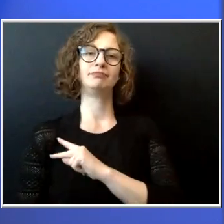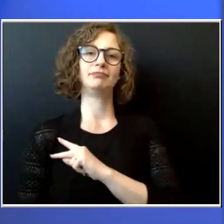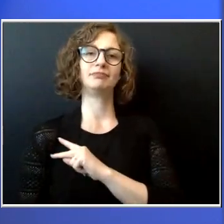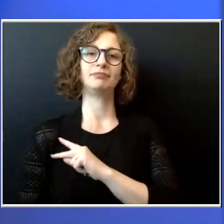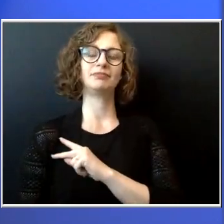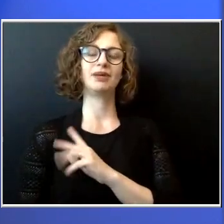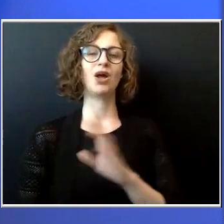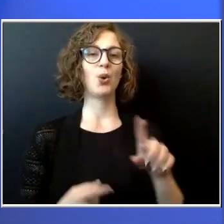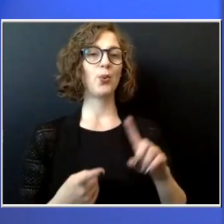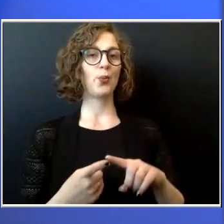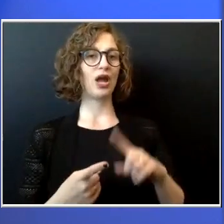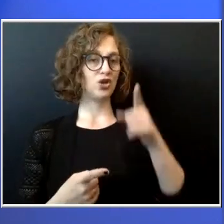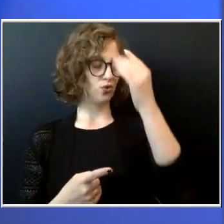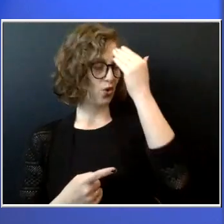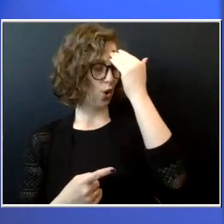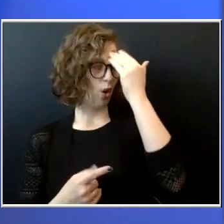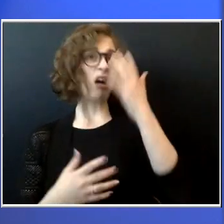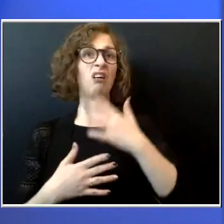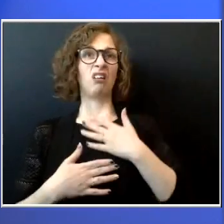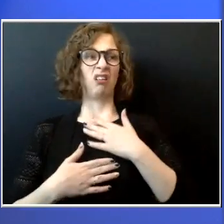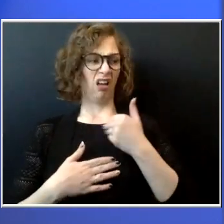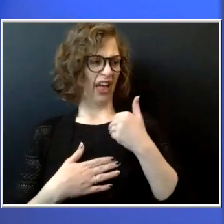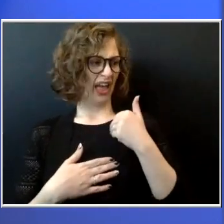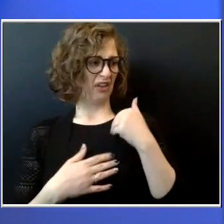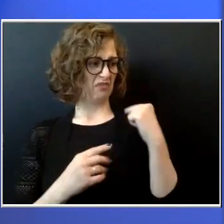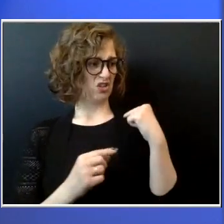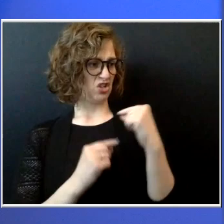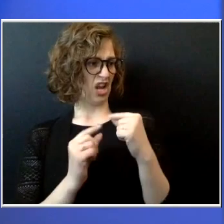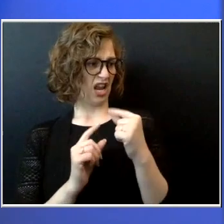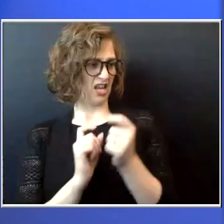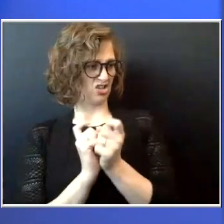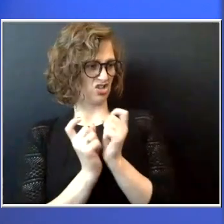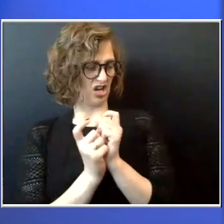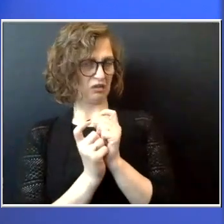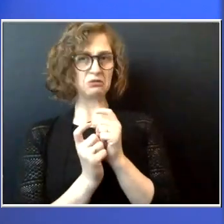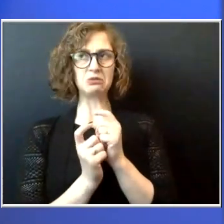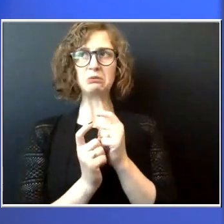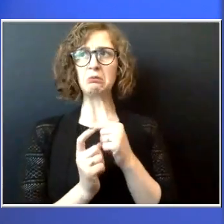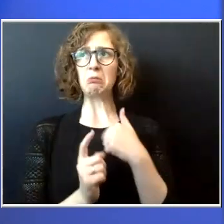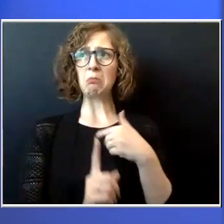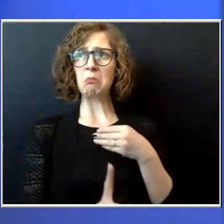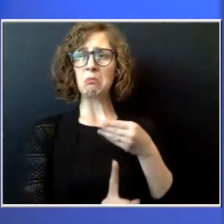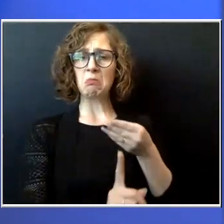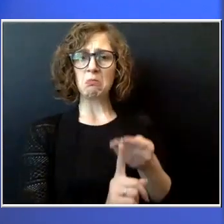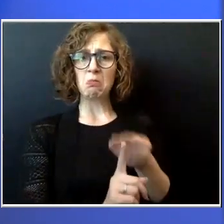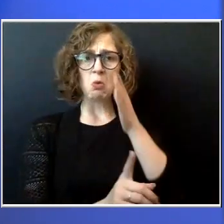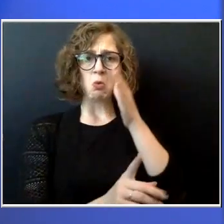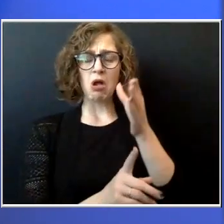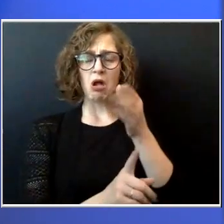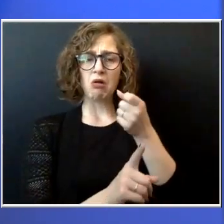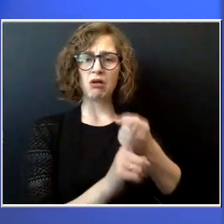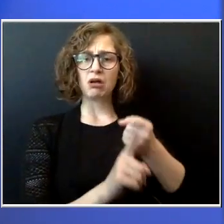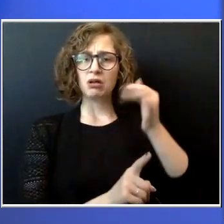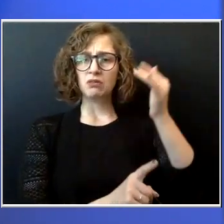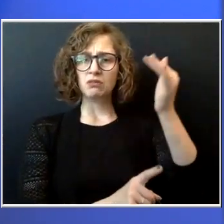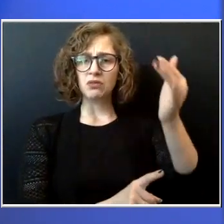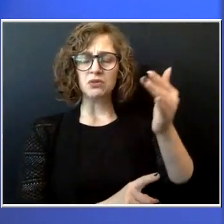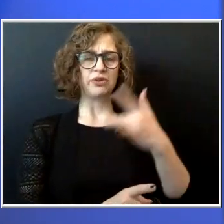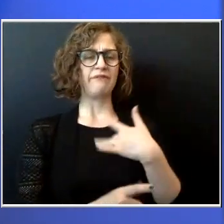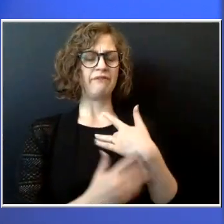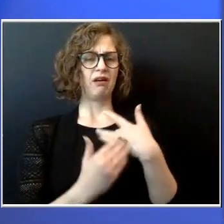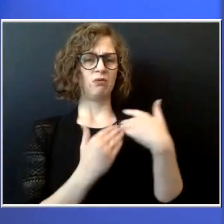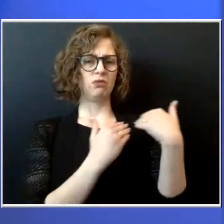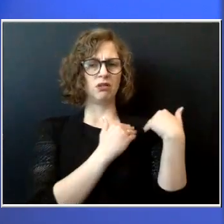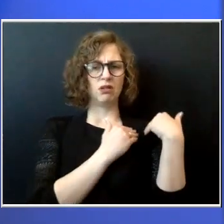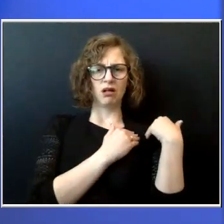something? Can I pass this on? Is this going to affect my future generations? That sense of responsibilities, it tends to be unique